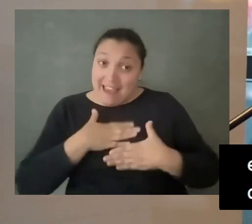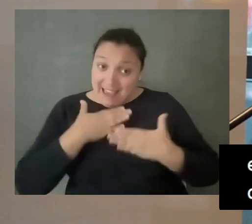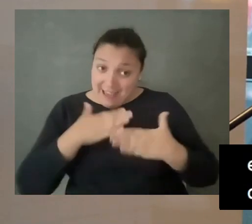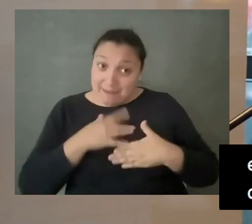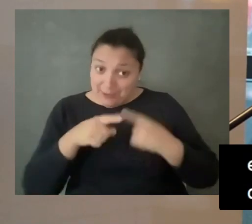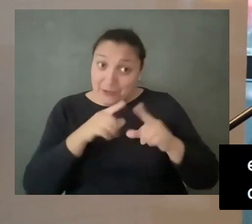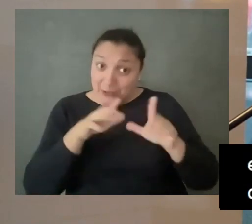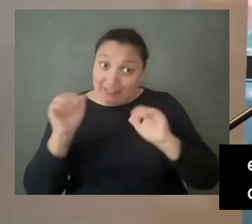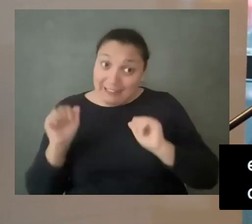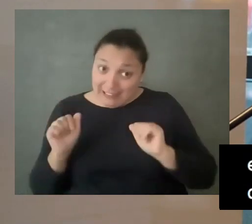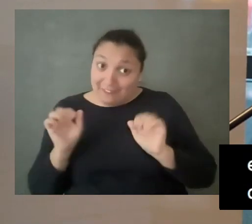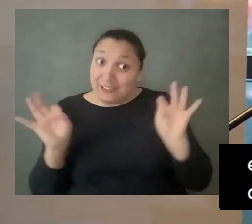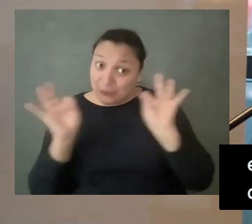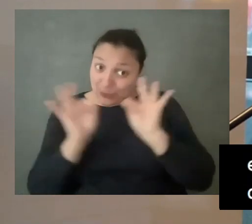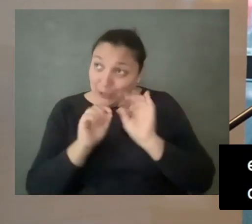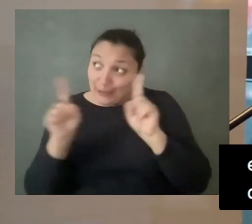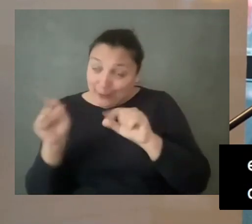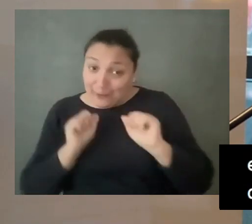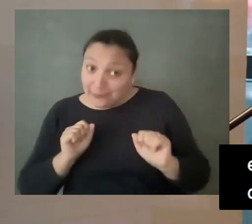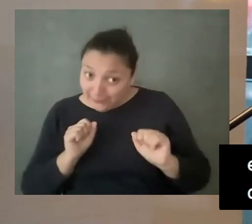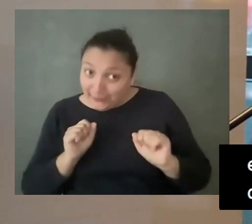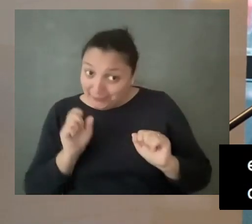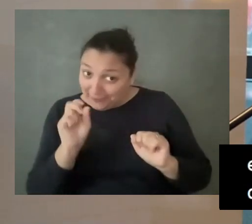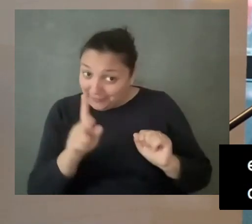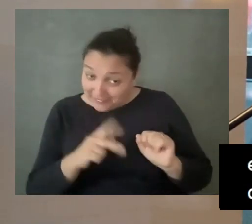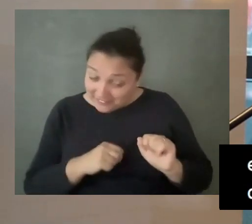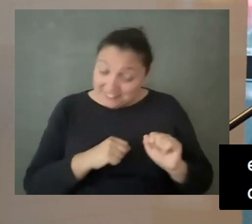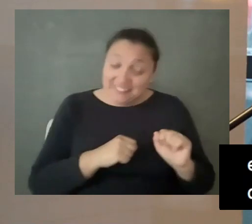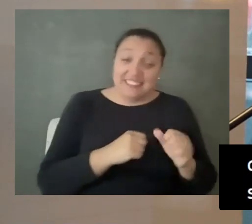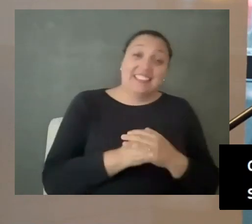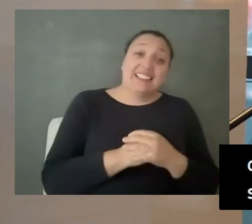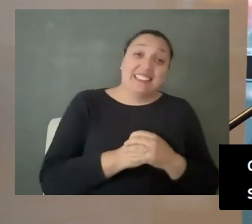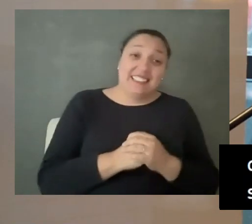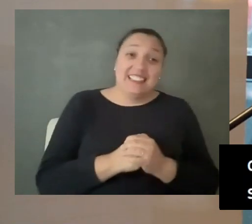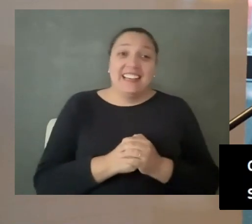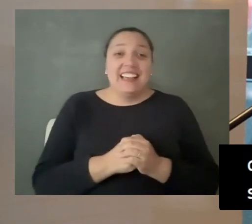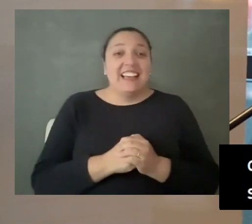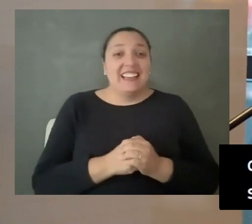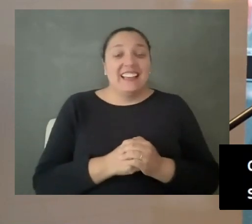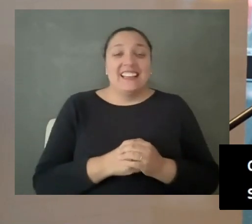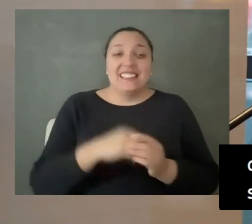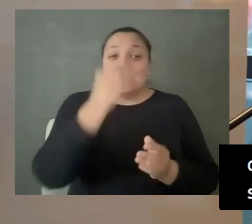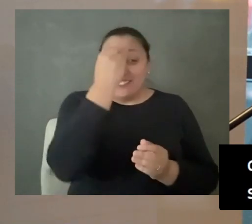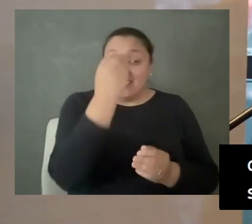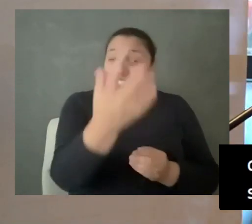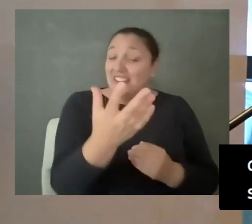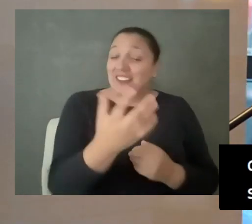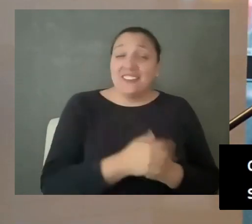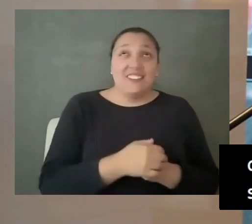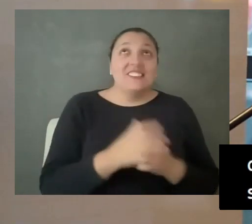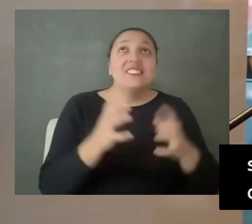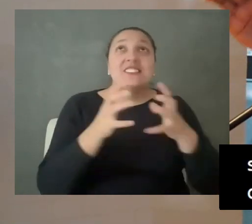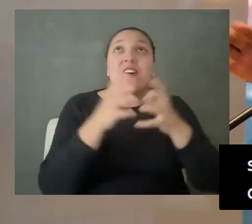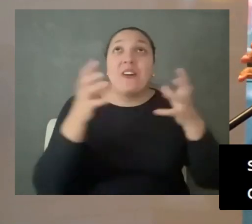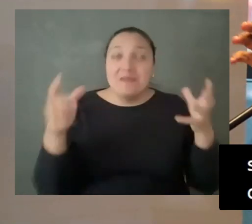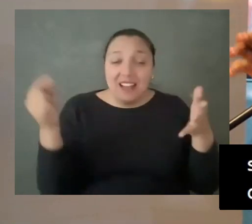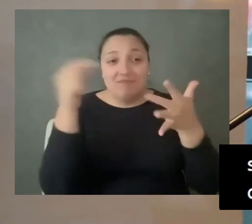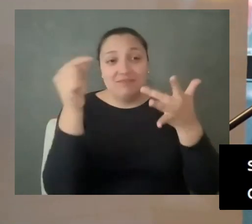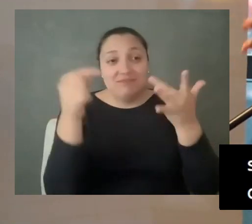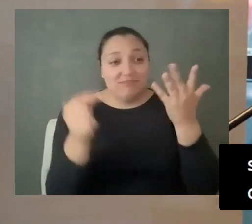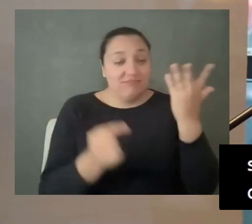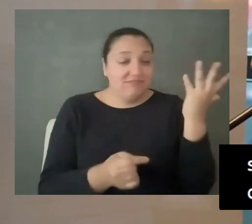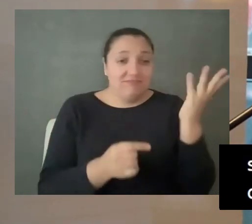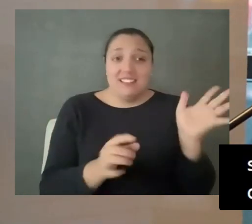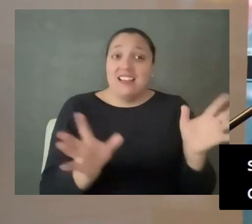worth the trip. Look, there's so much that needs to be discussed here, and I'm certainly not the smartest person